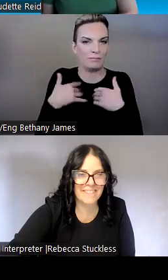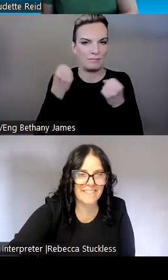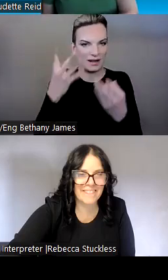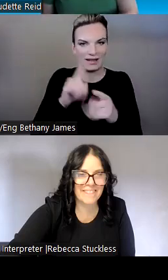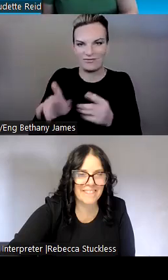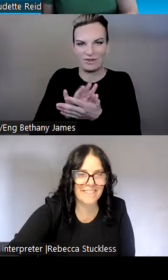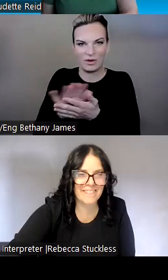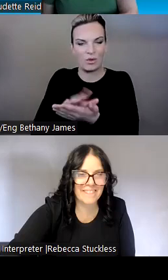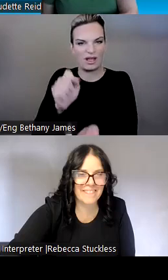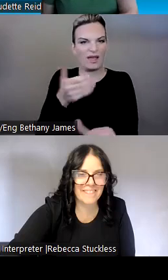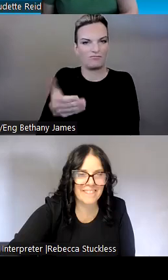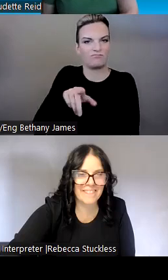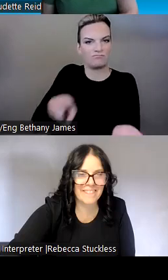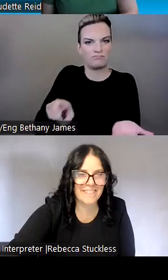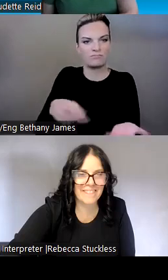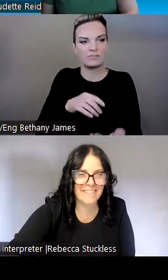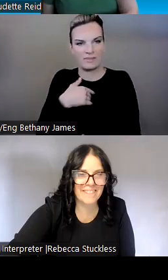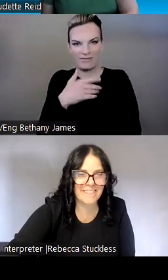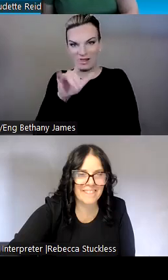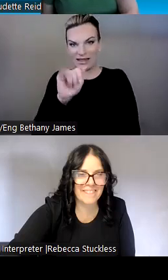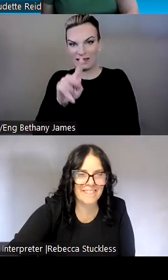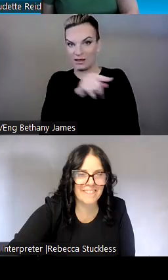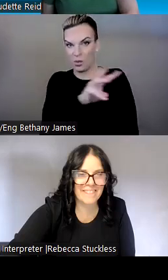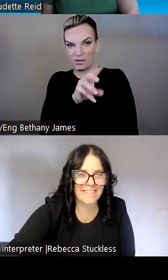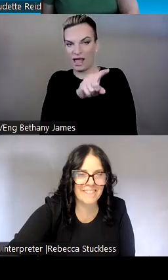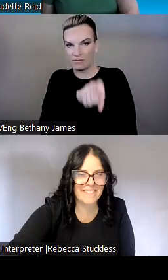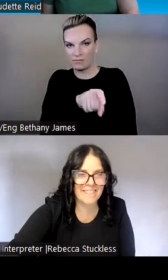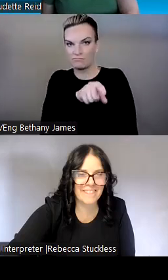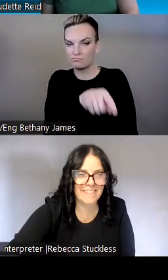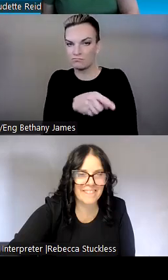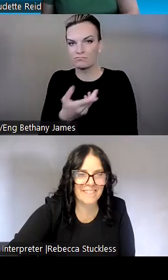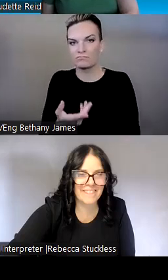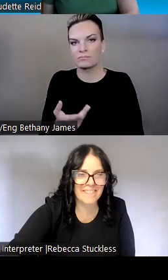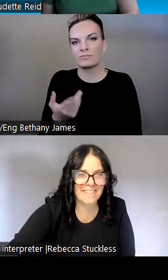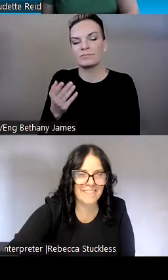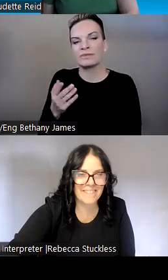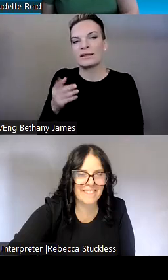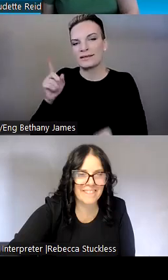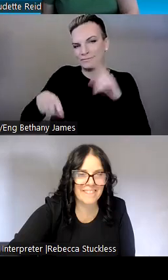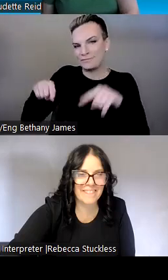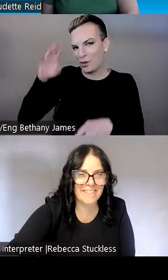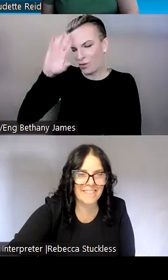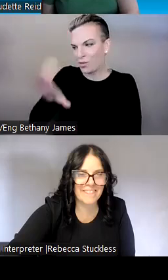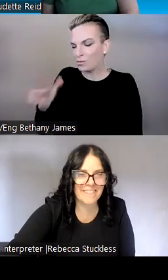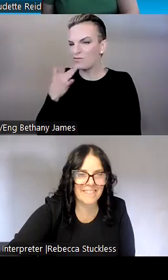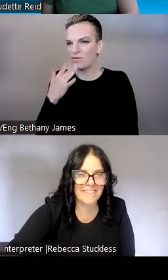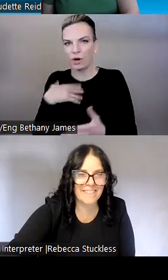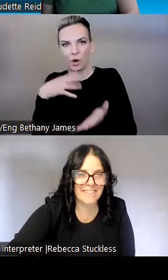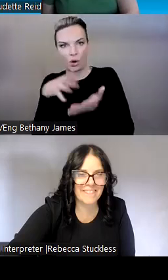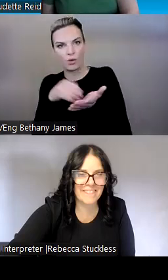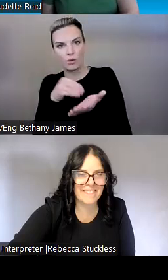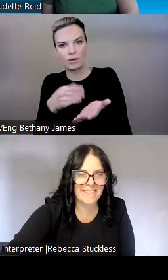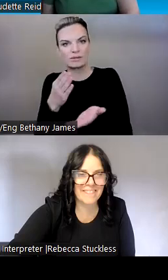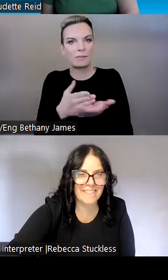options here and links to those. Some people are better at just watching a video as opposed to going through a